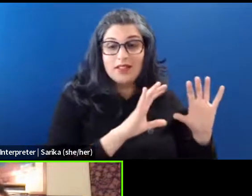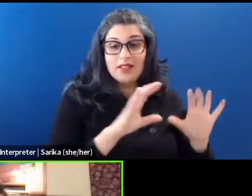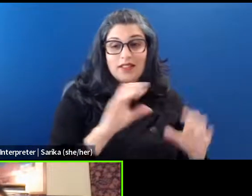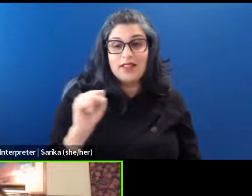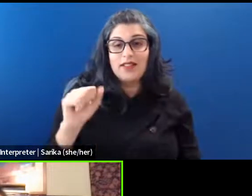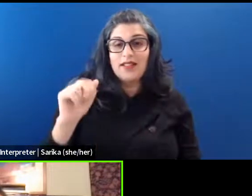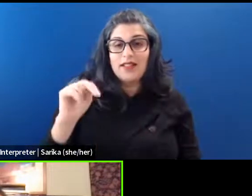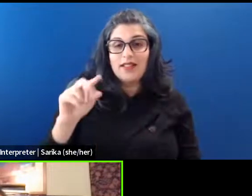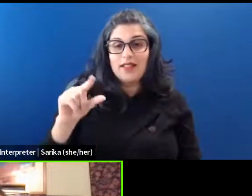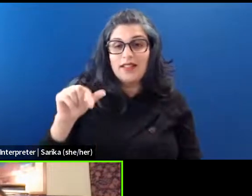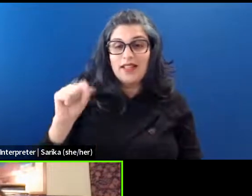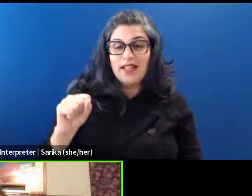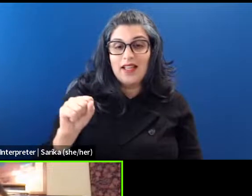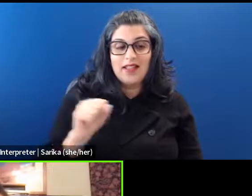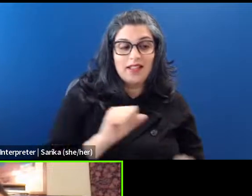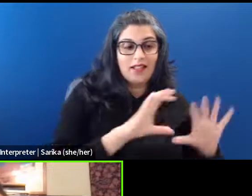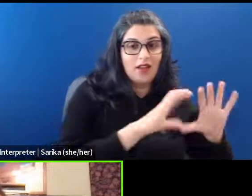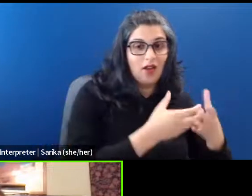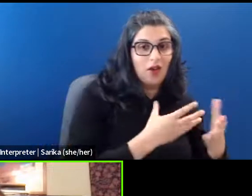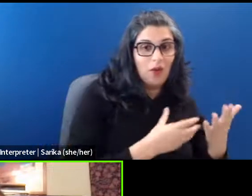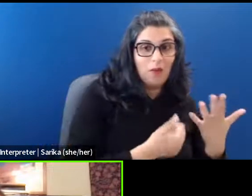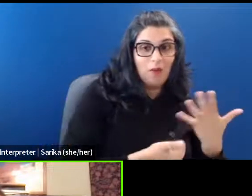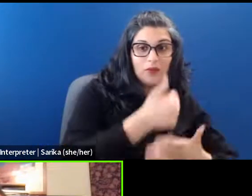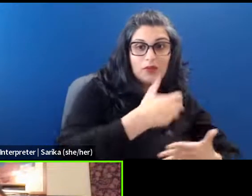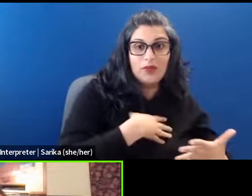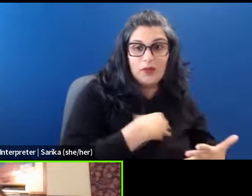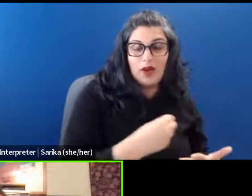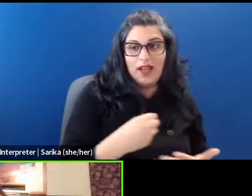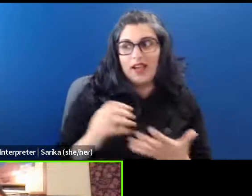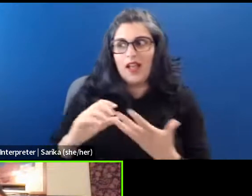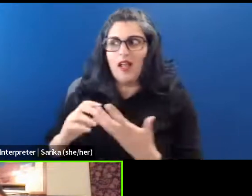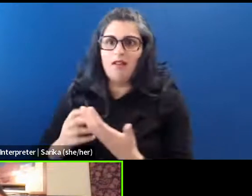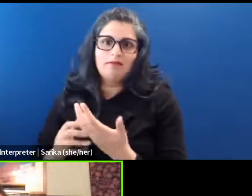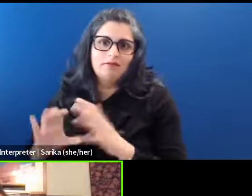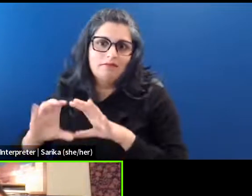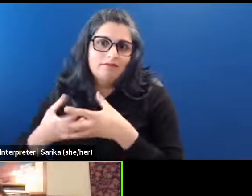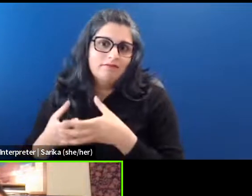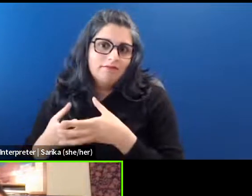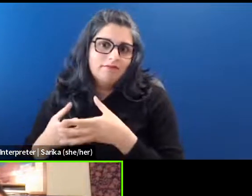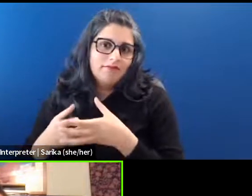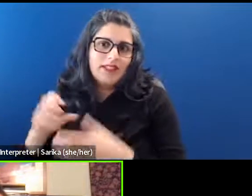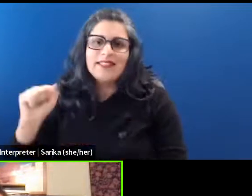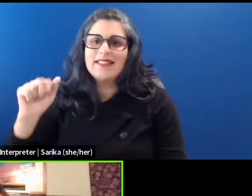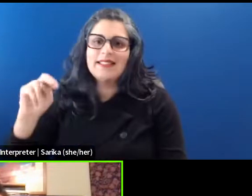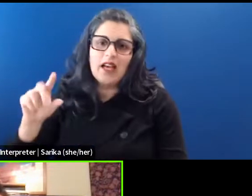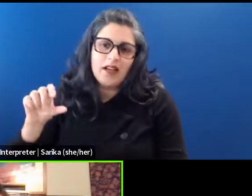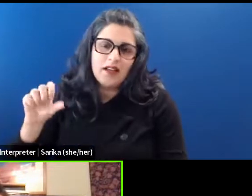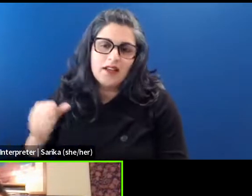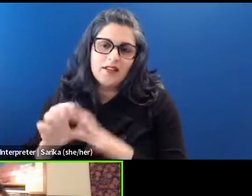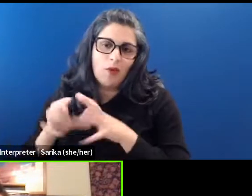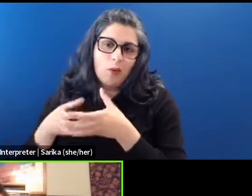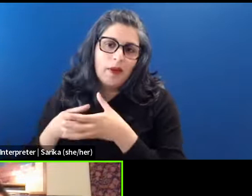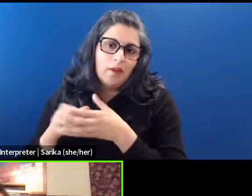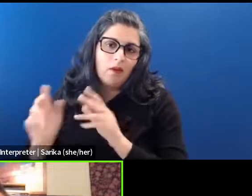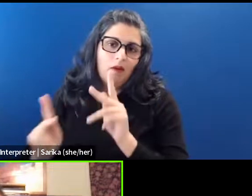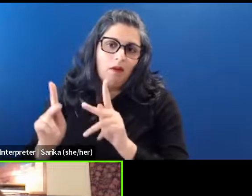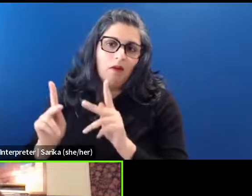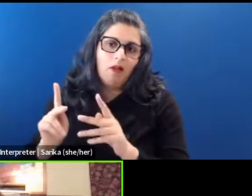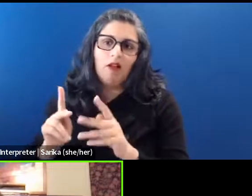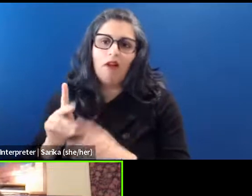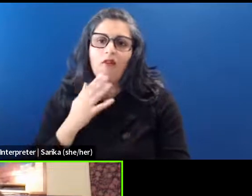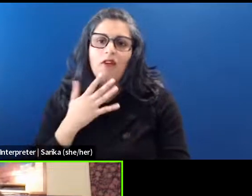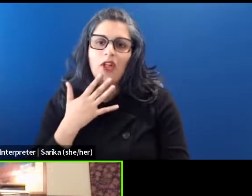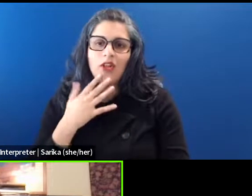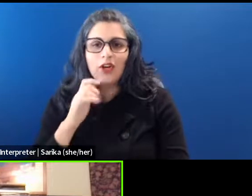sanghas of color and predominantly white sanghas, in which the